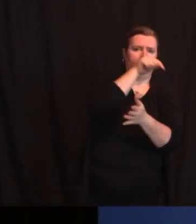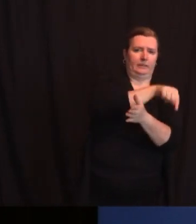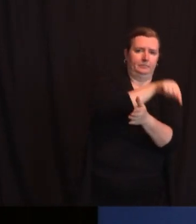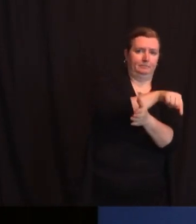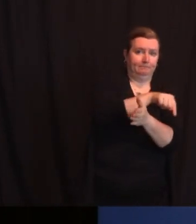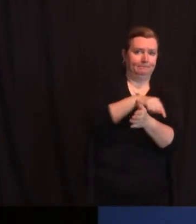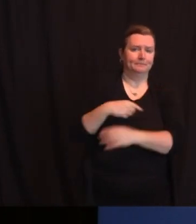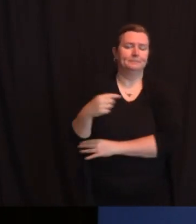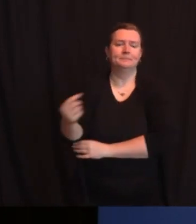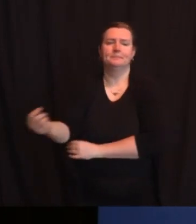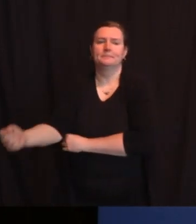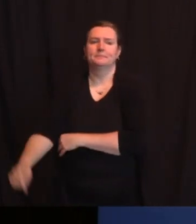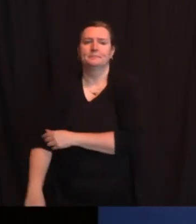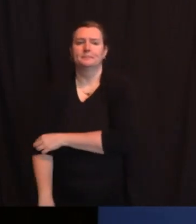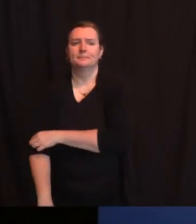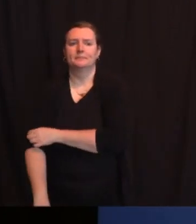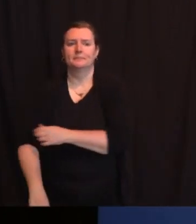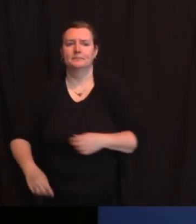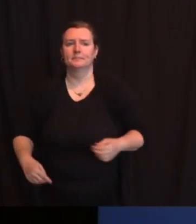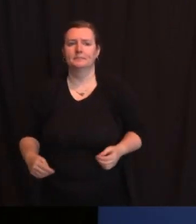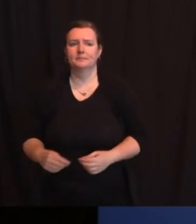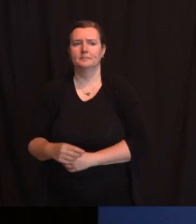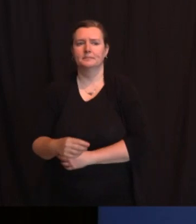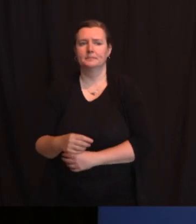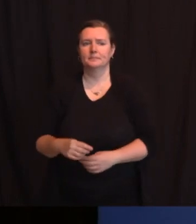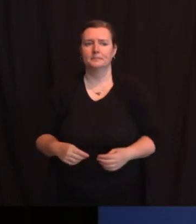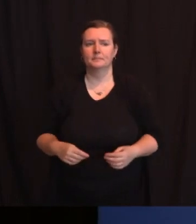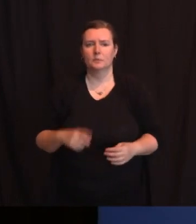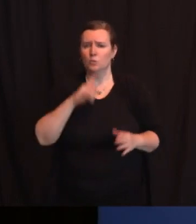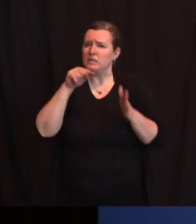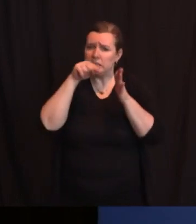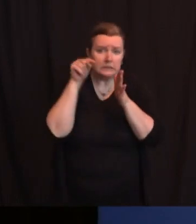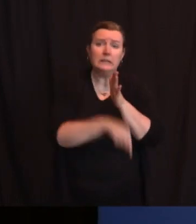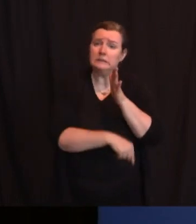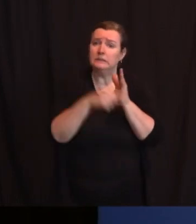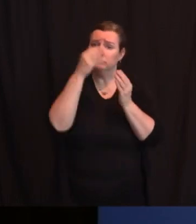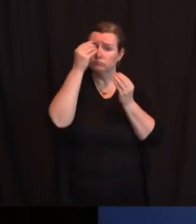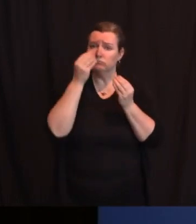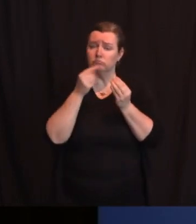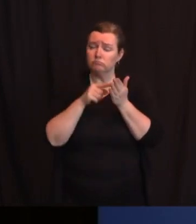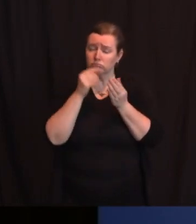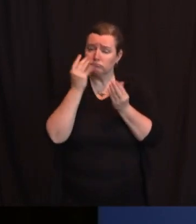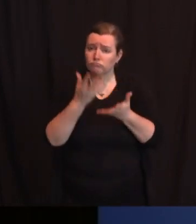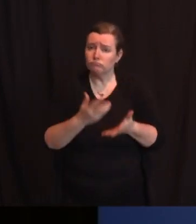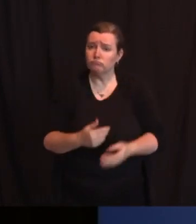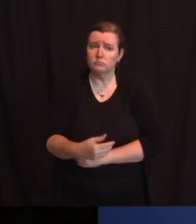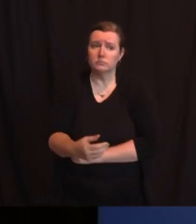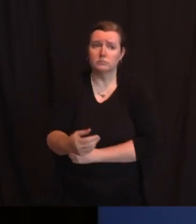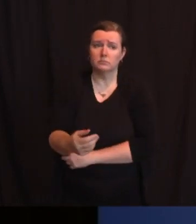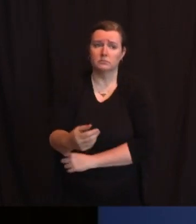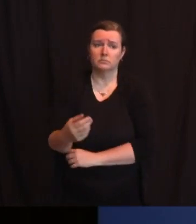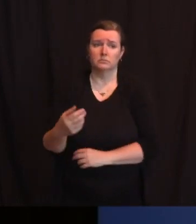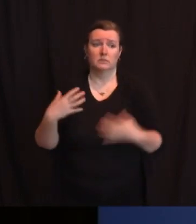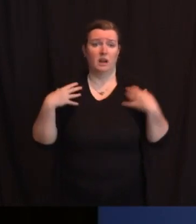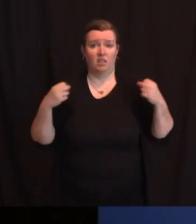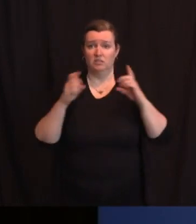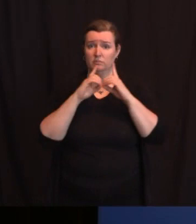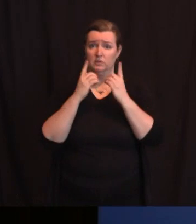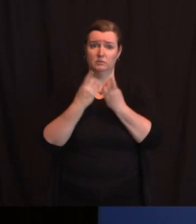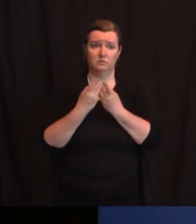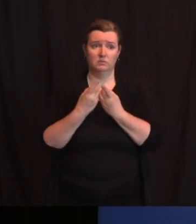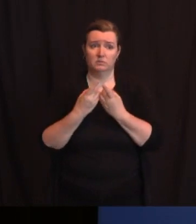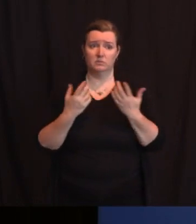other individuals. And it's pretty intense. These local health departments, they're asking, I'm going every day, every hour